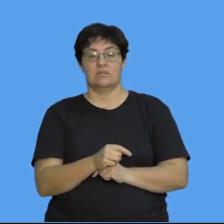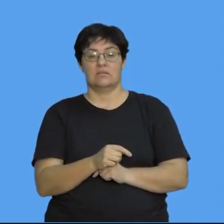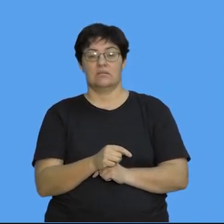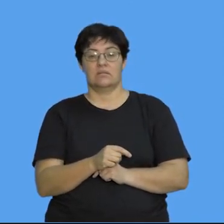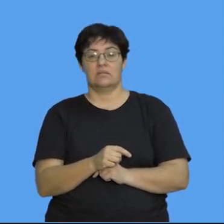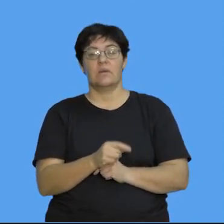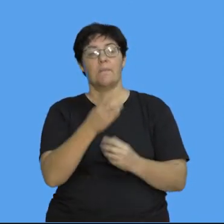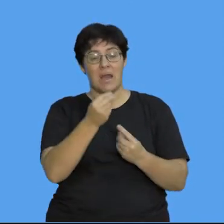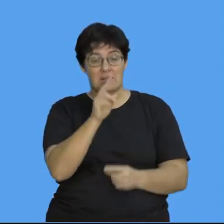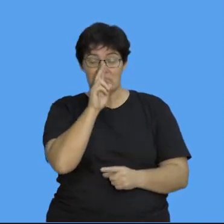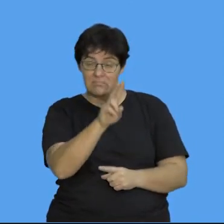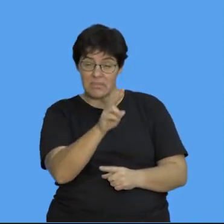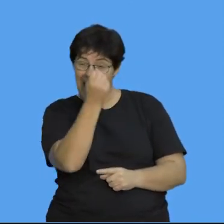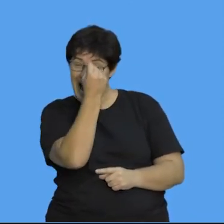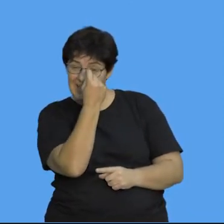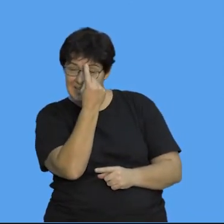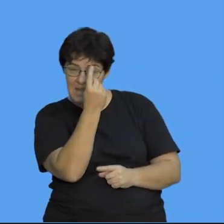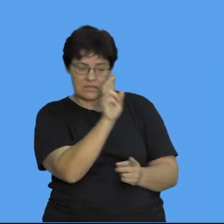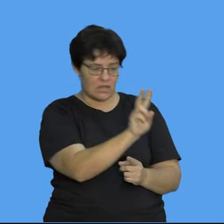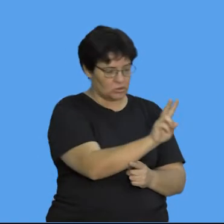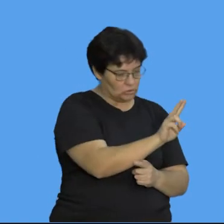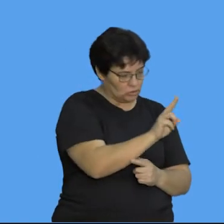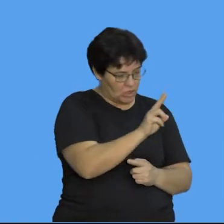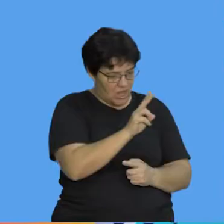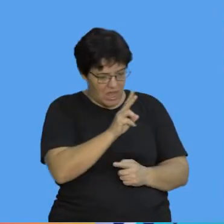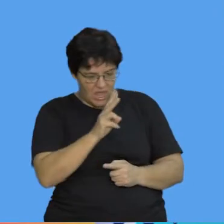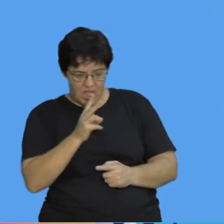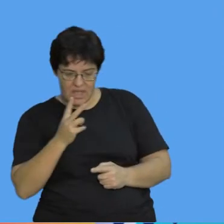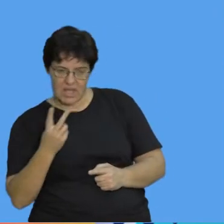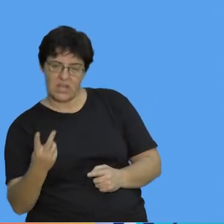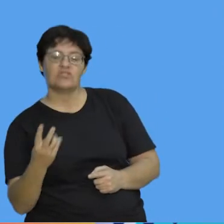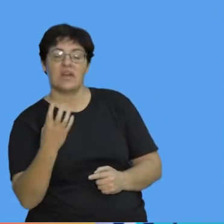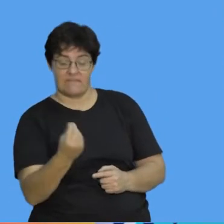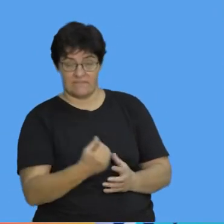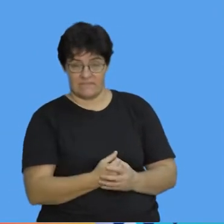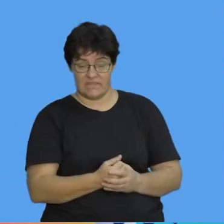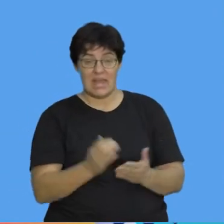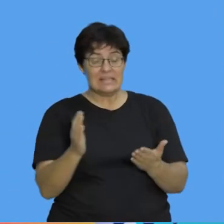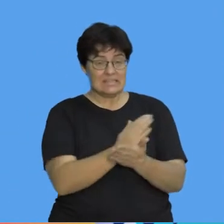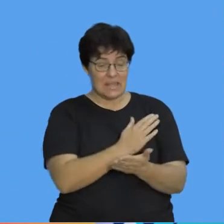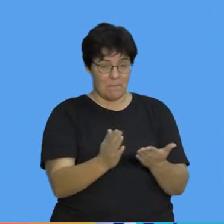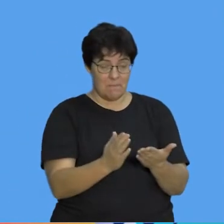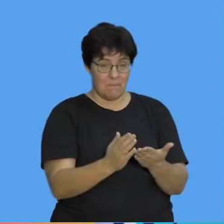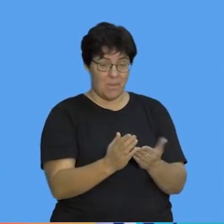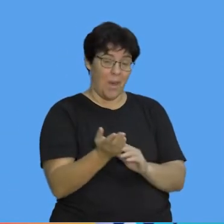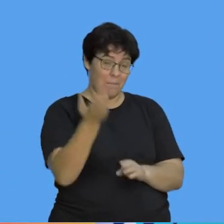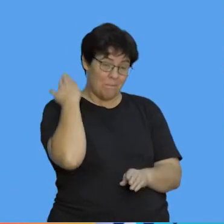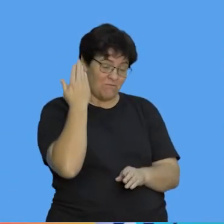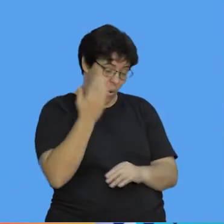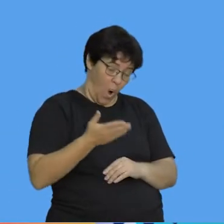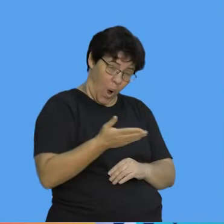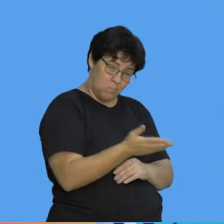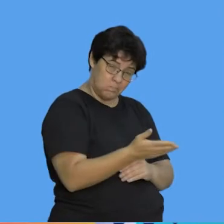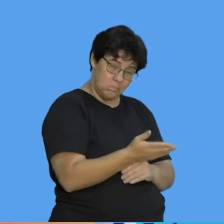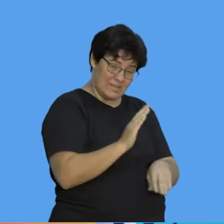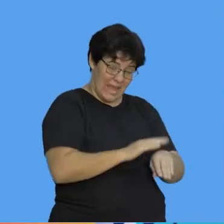that there's an evolution towards them. What do I mean by that? Some plants appear earlier in the evolutionary